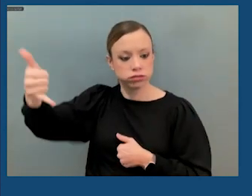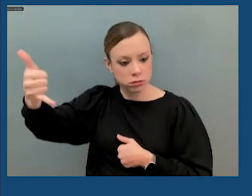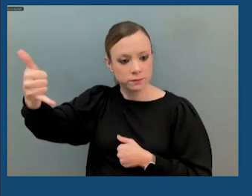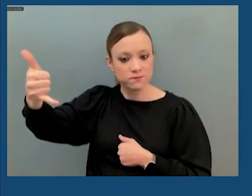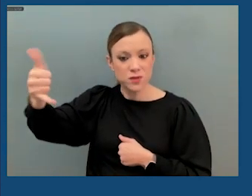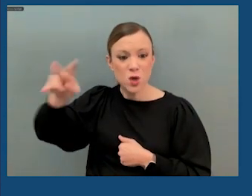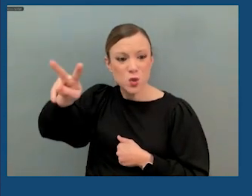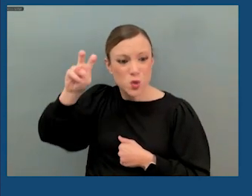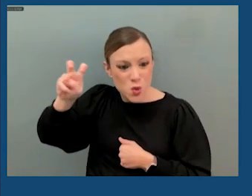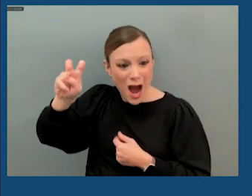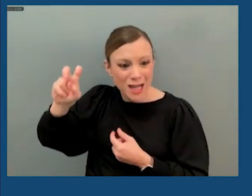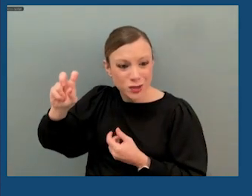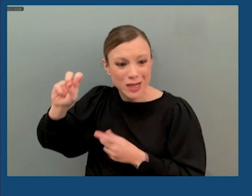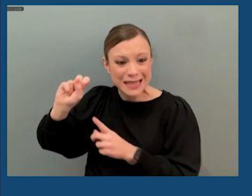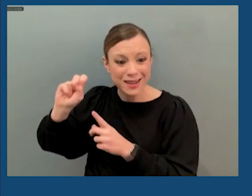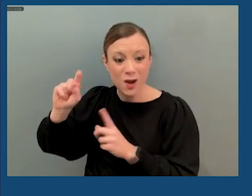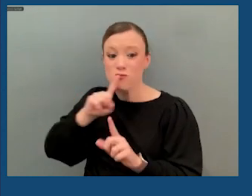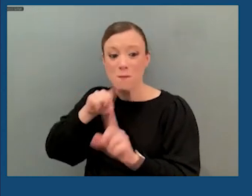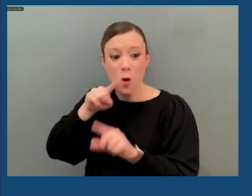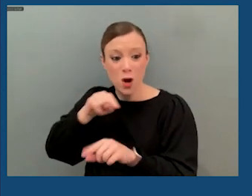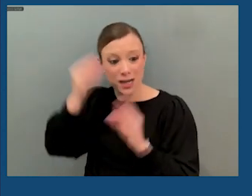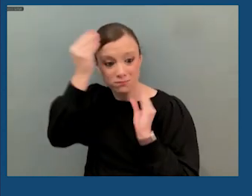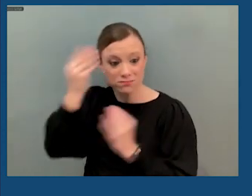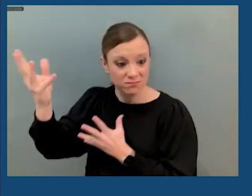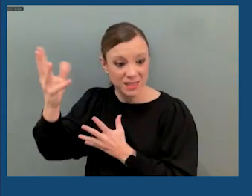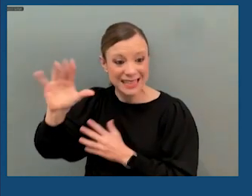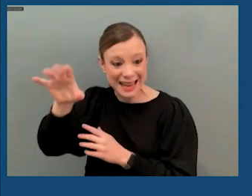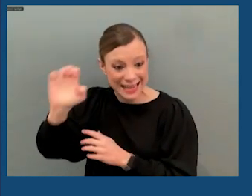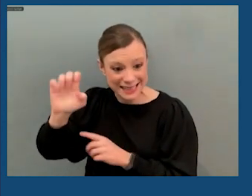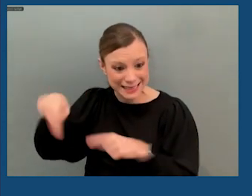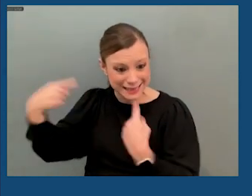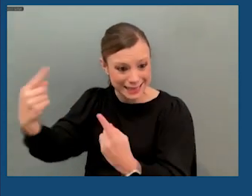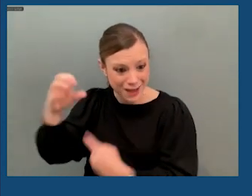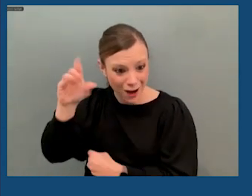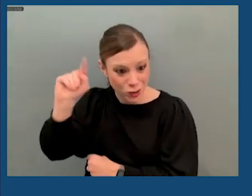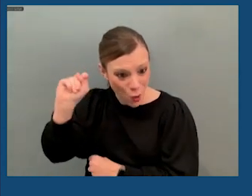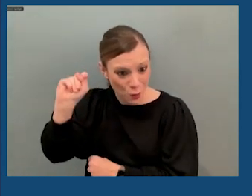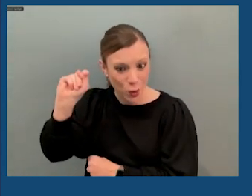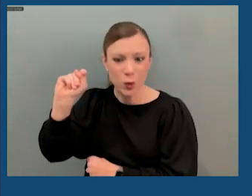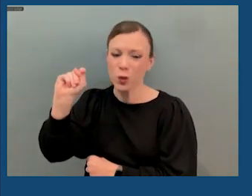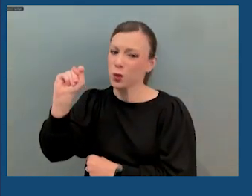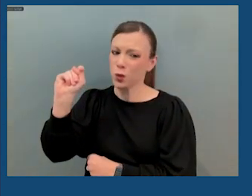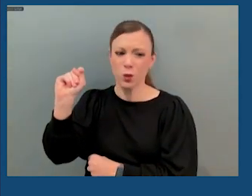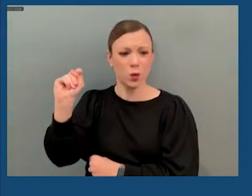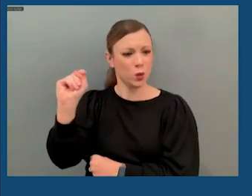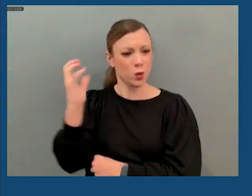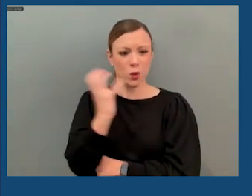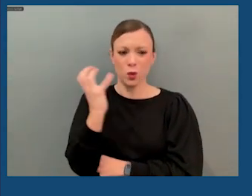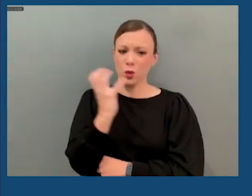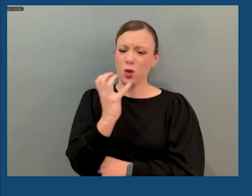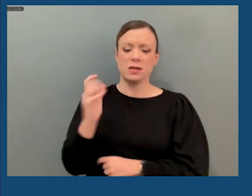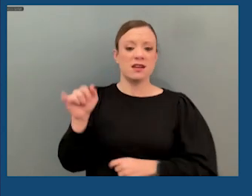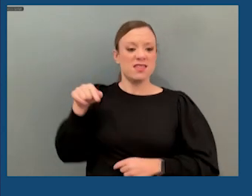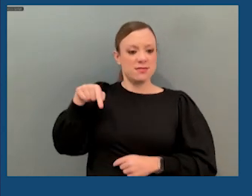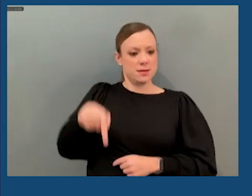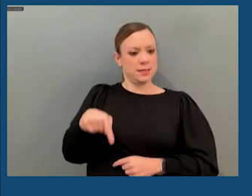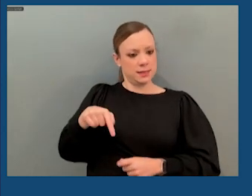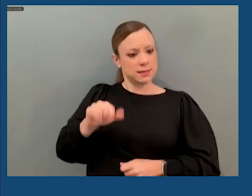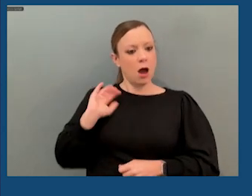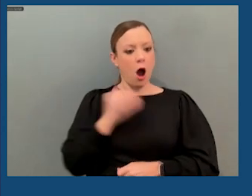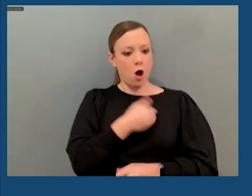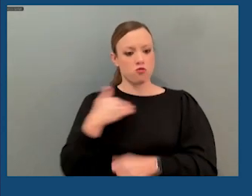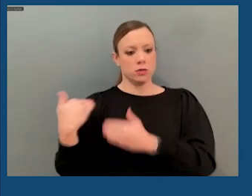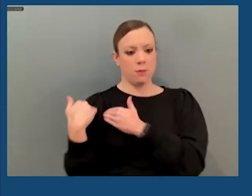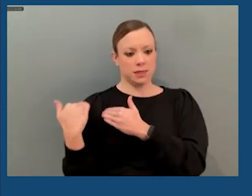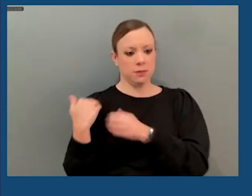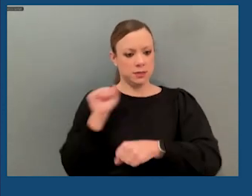since October. So, my friends, this is the task before us. I've spoken about it before.